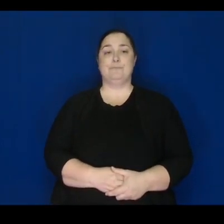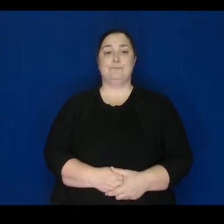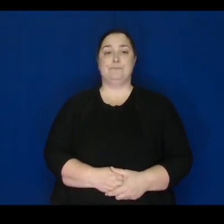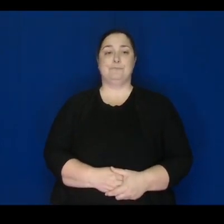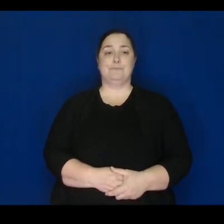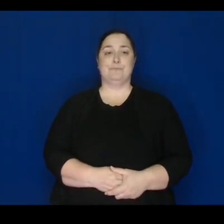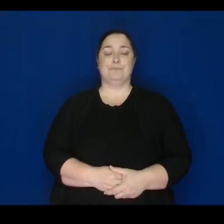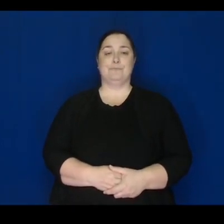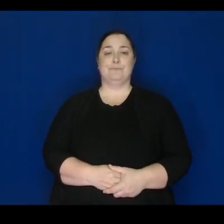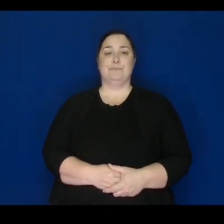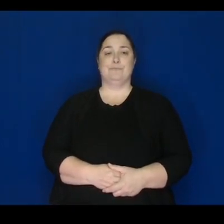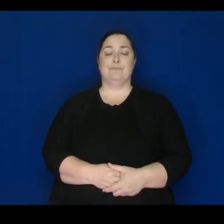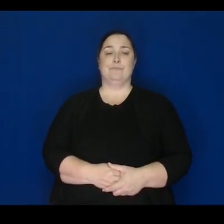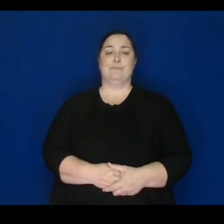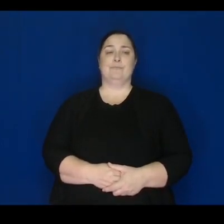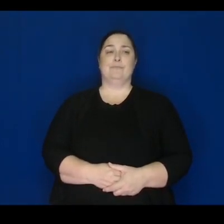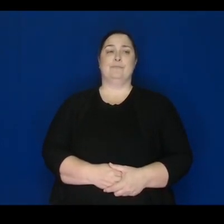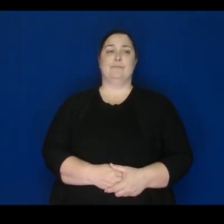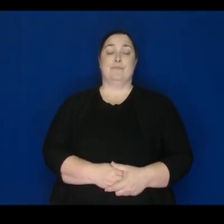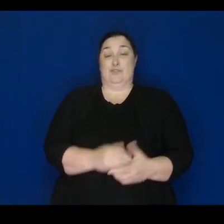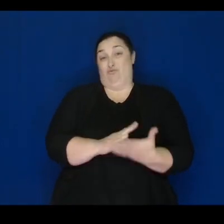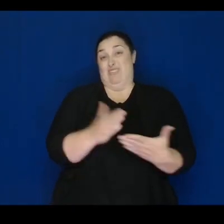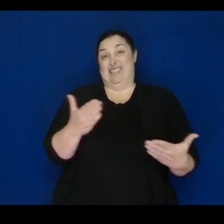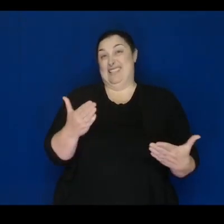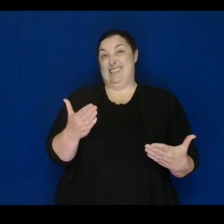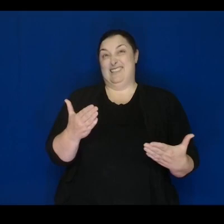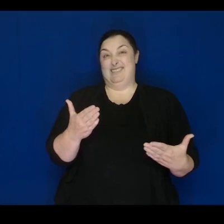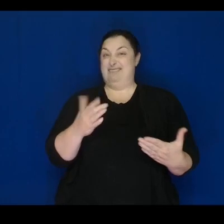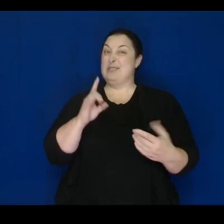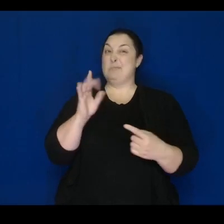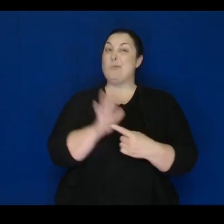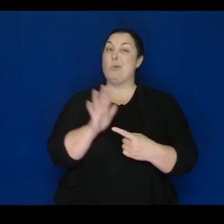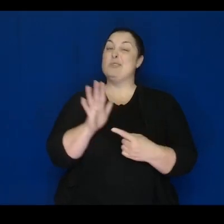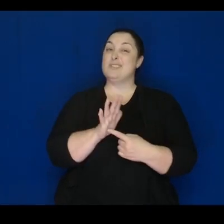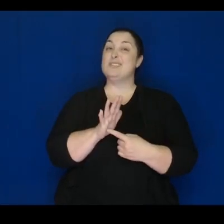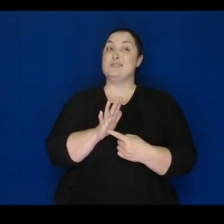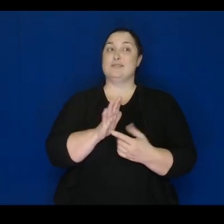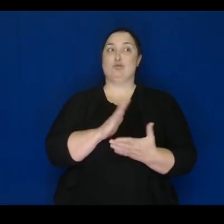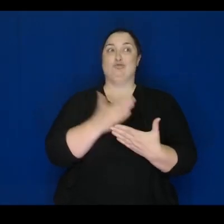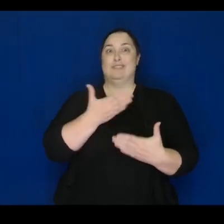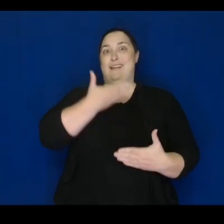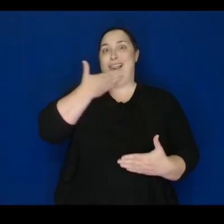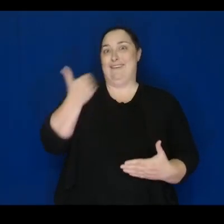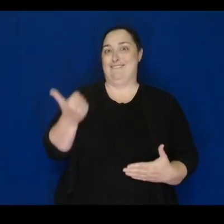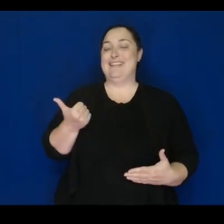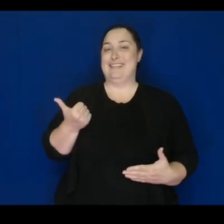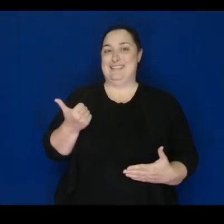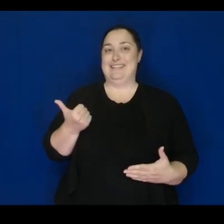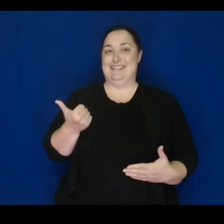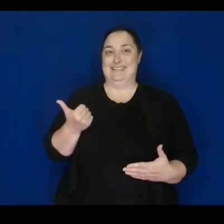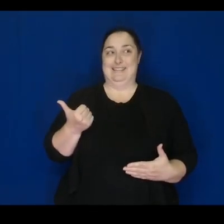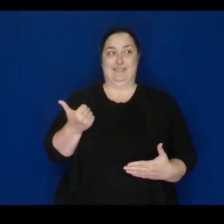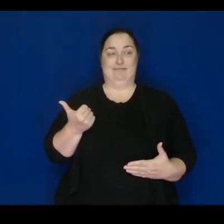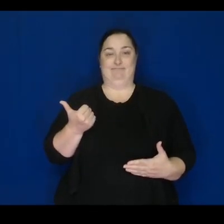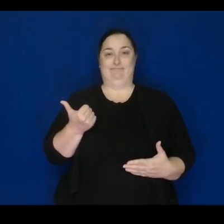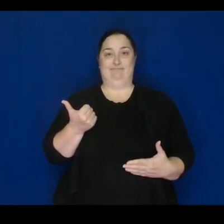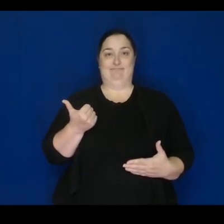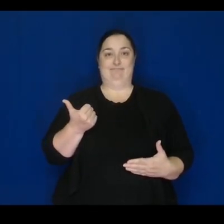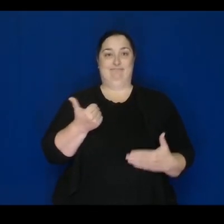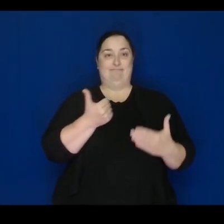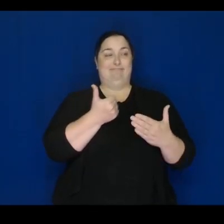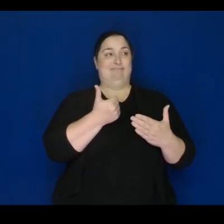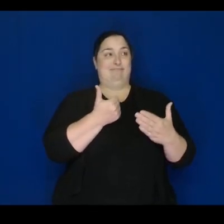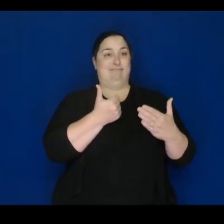So really, yeah, it's really important and really lovely that we can hear directly from